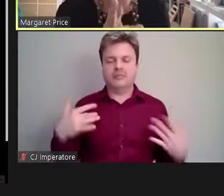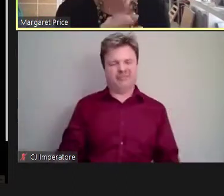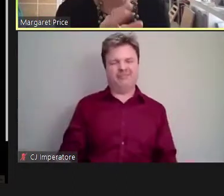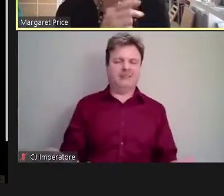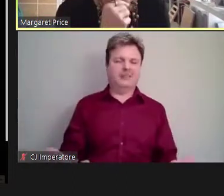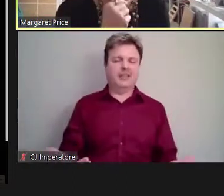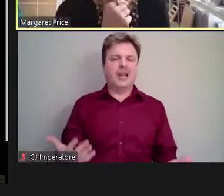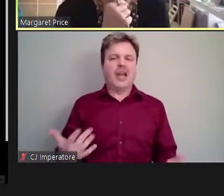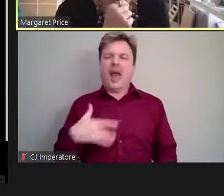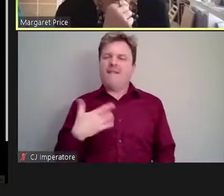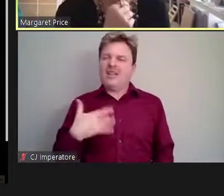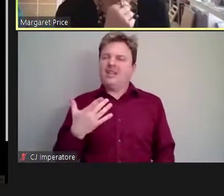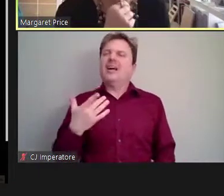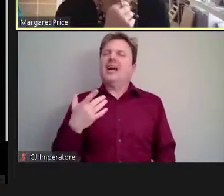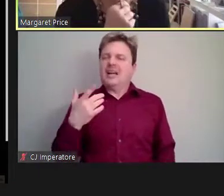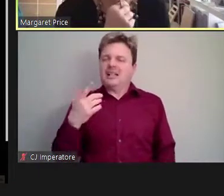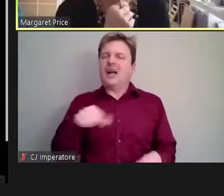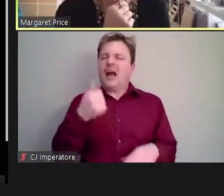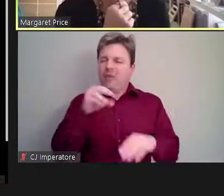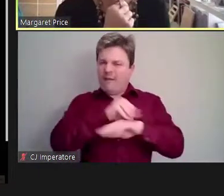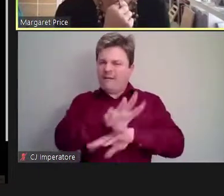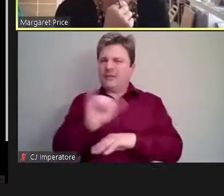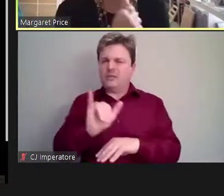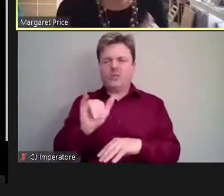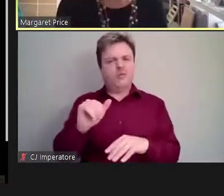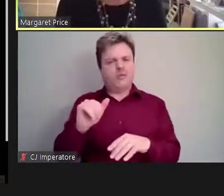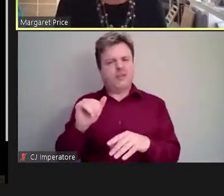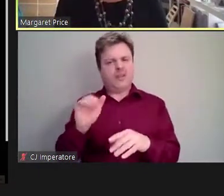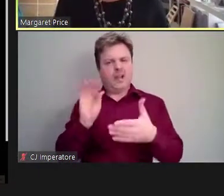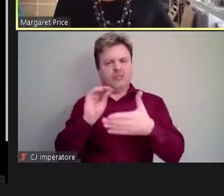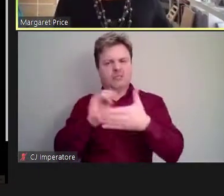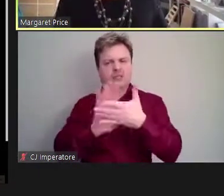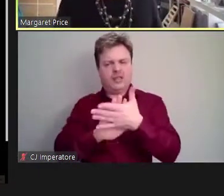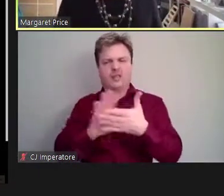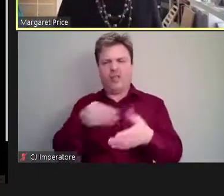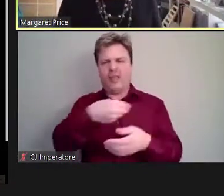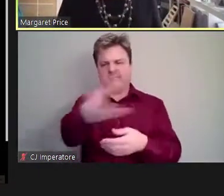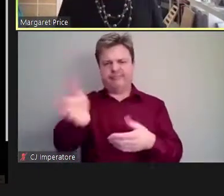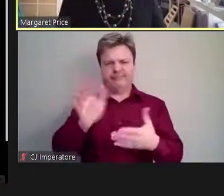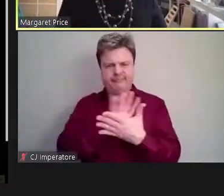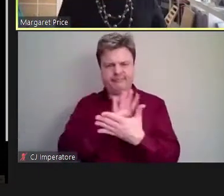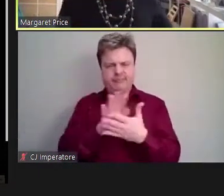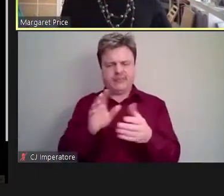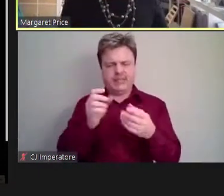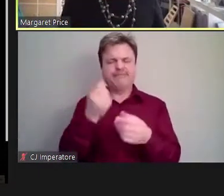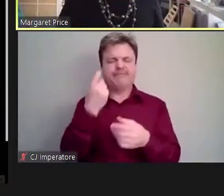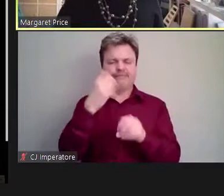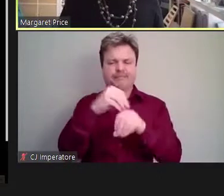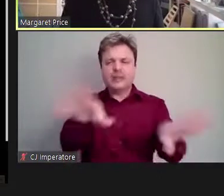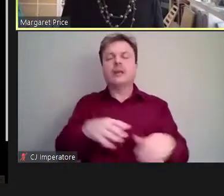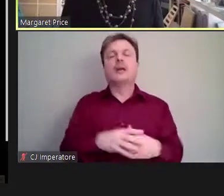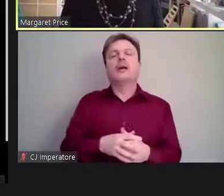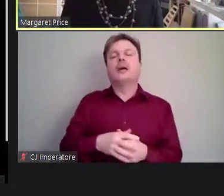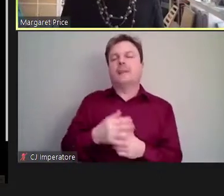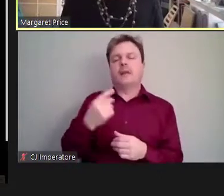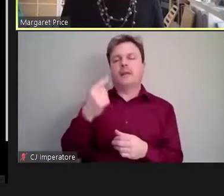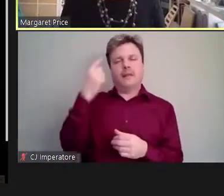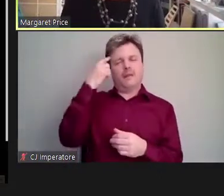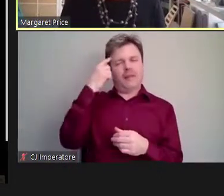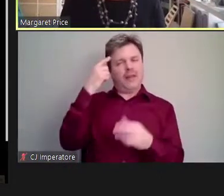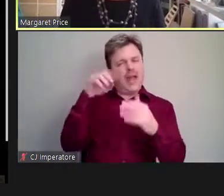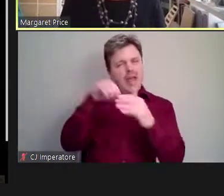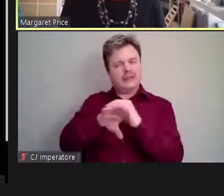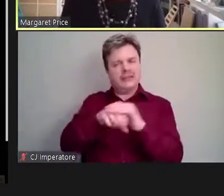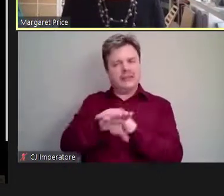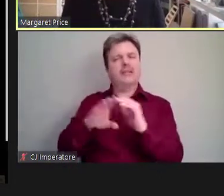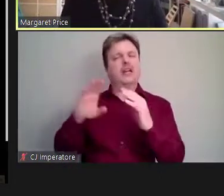I've outlined on the handout. One of the effects of thinking of access in terms of